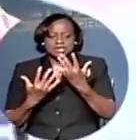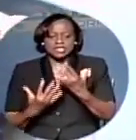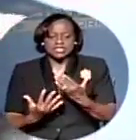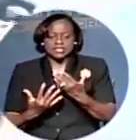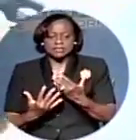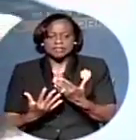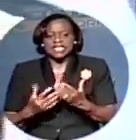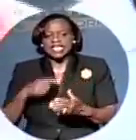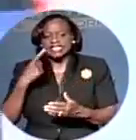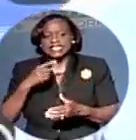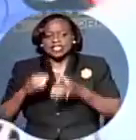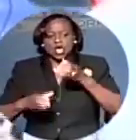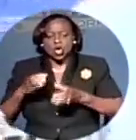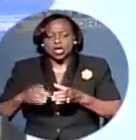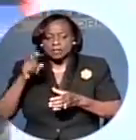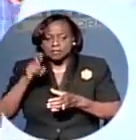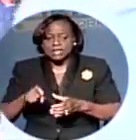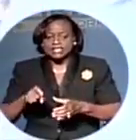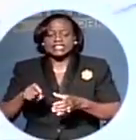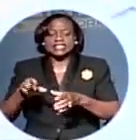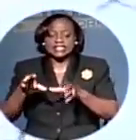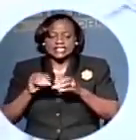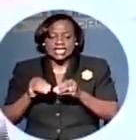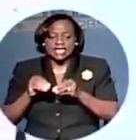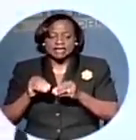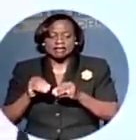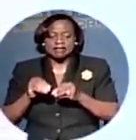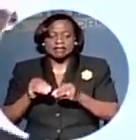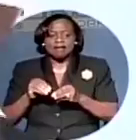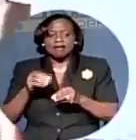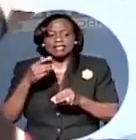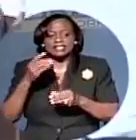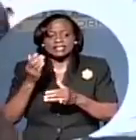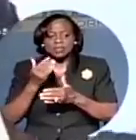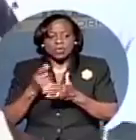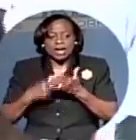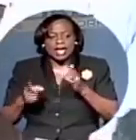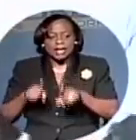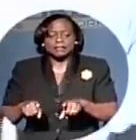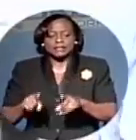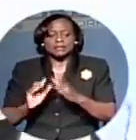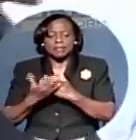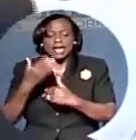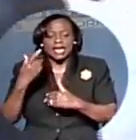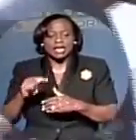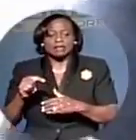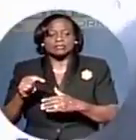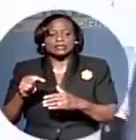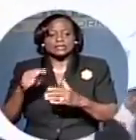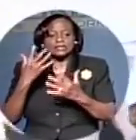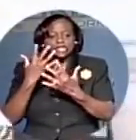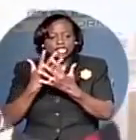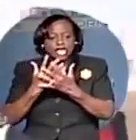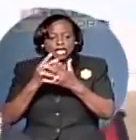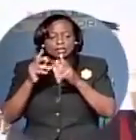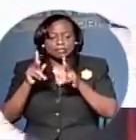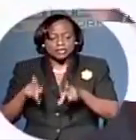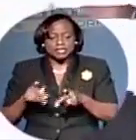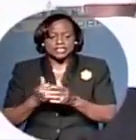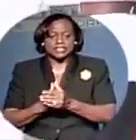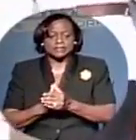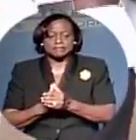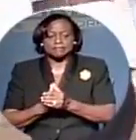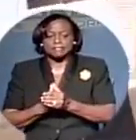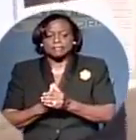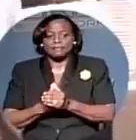into consideration the progress made by a convict, Justice Isaacs noted that Tito still breached prison rules, something which does not